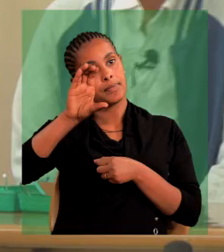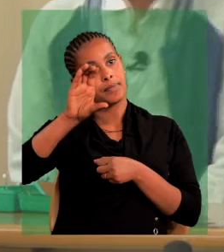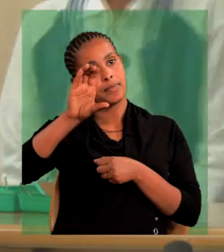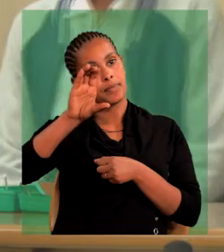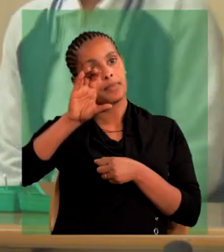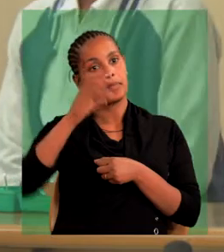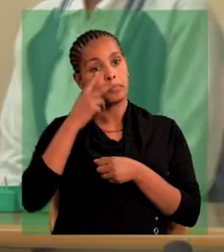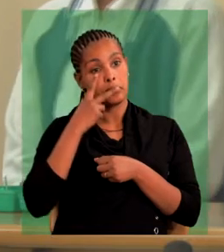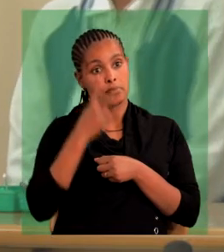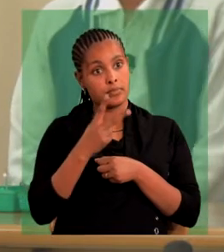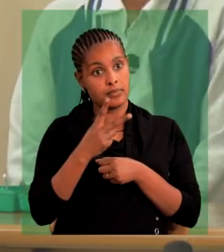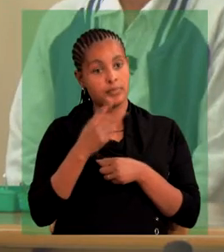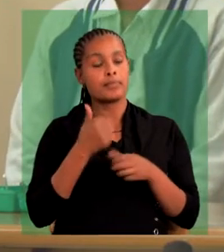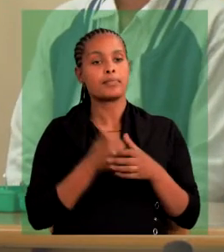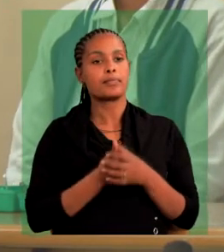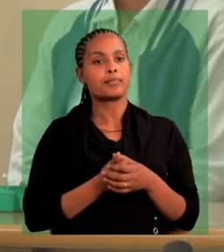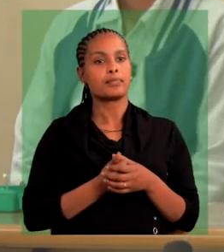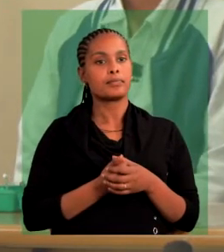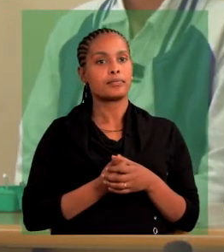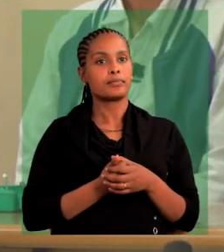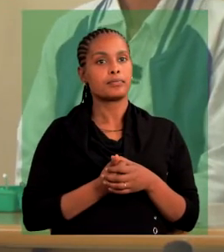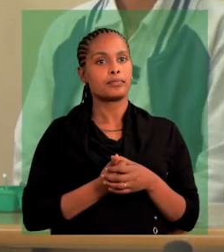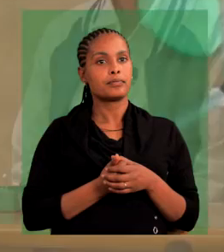this one,